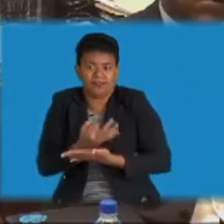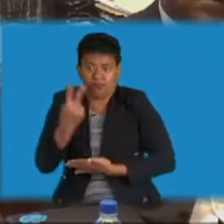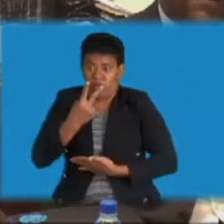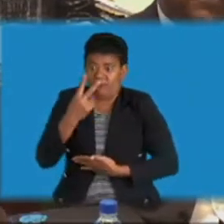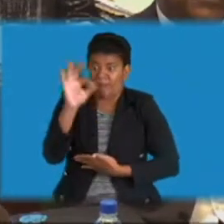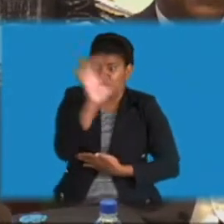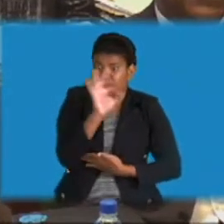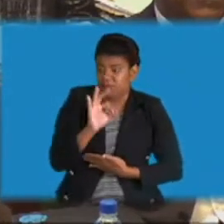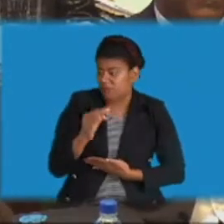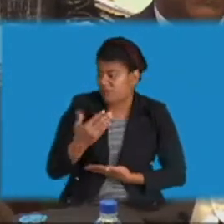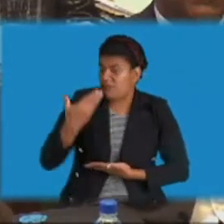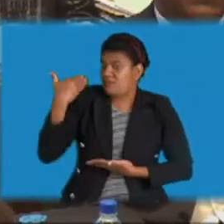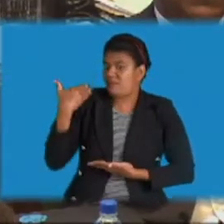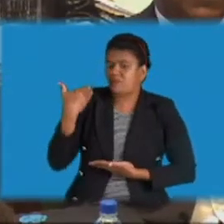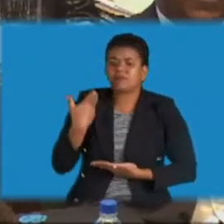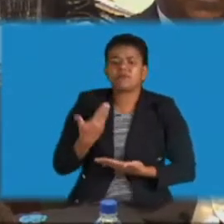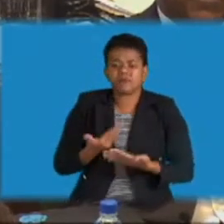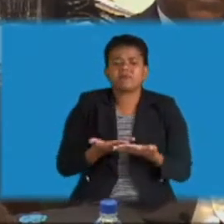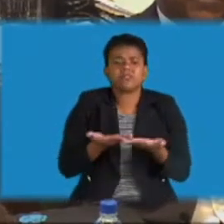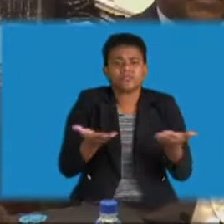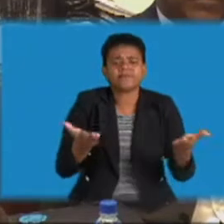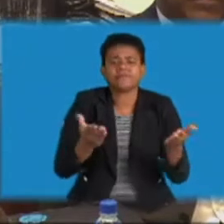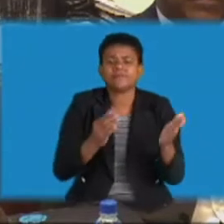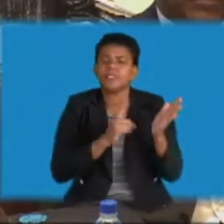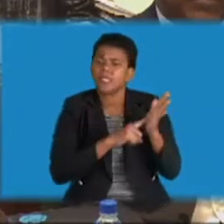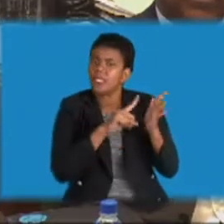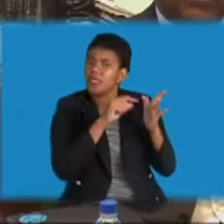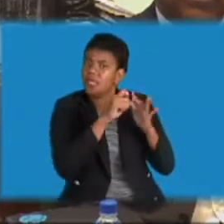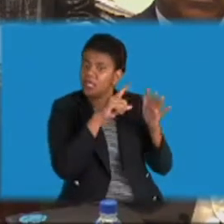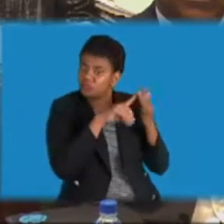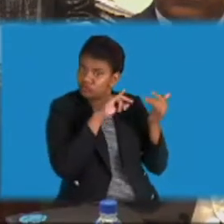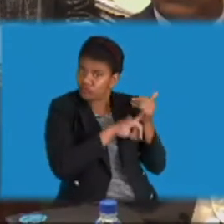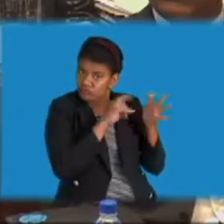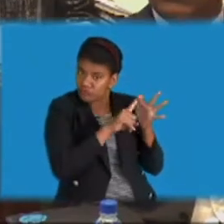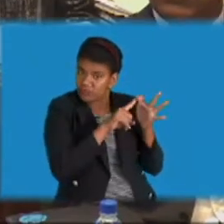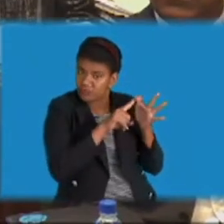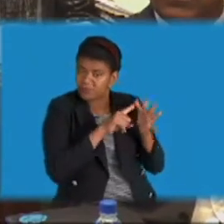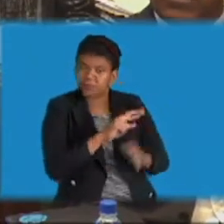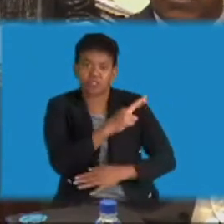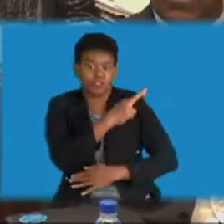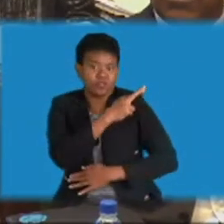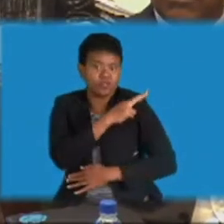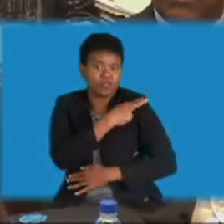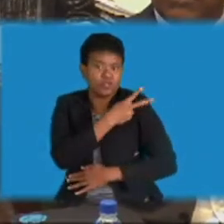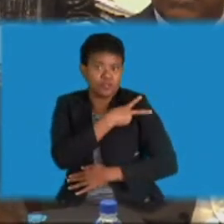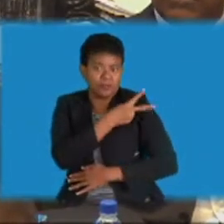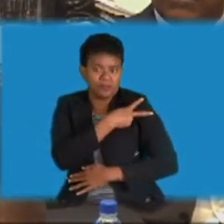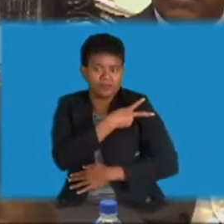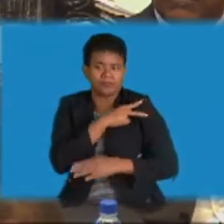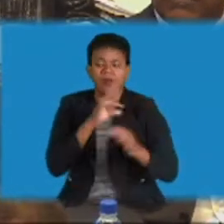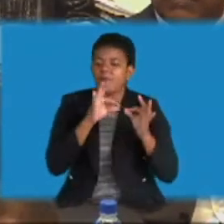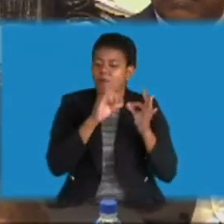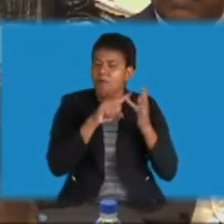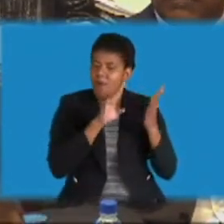the introduction of the lease security bonus payment since 2014.